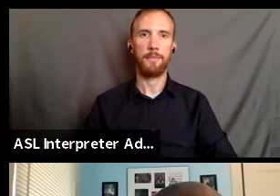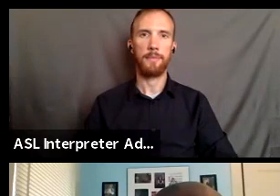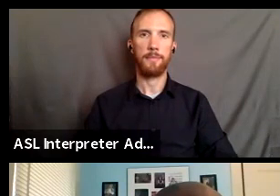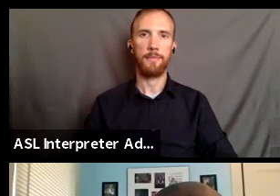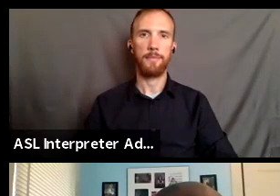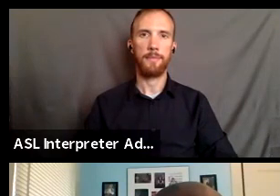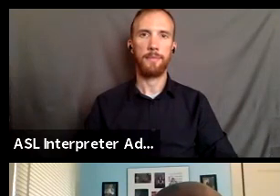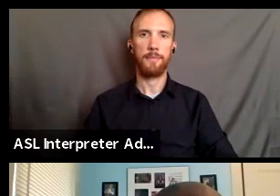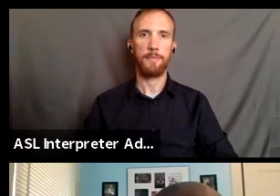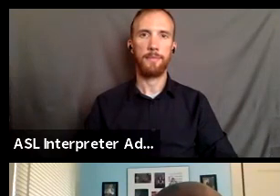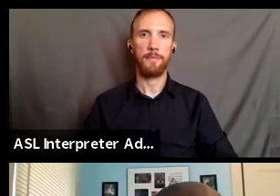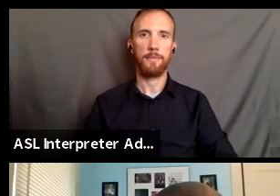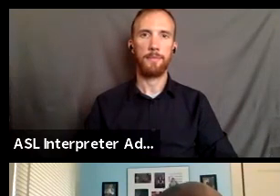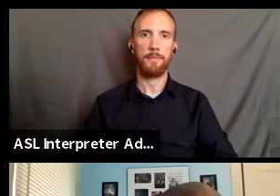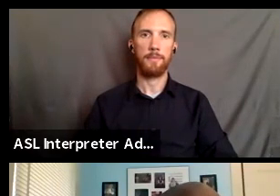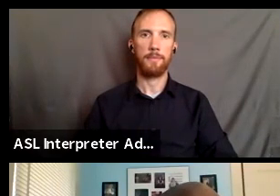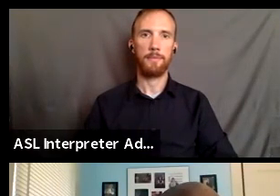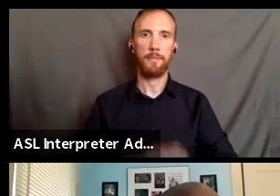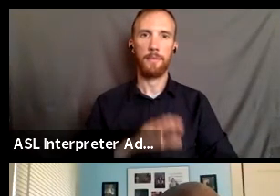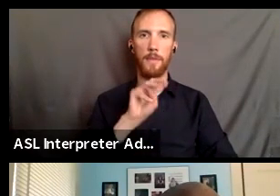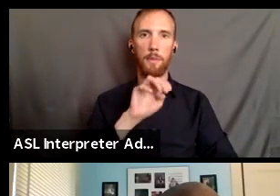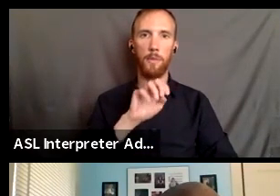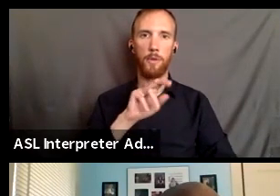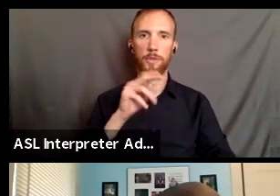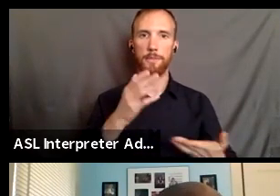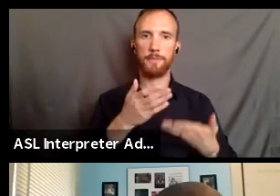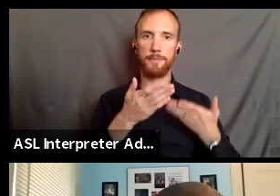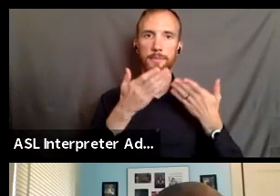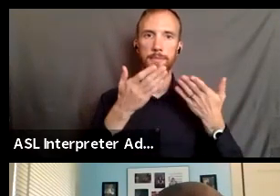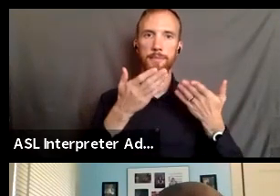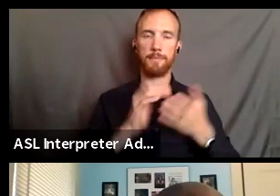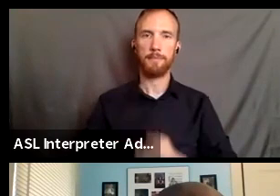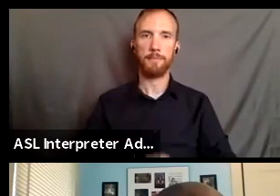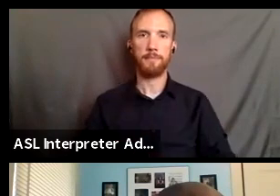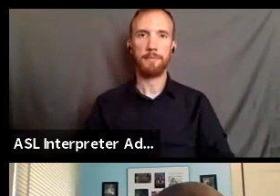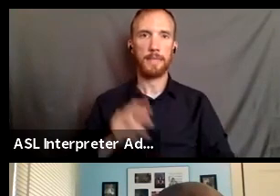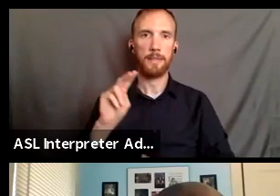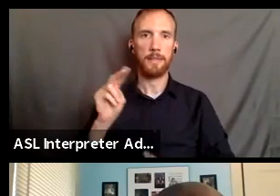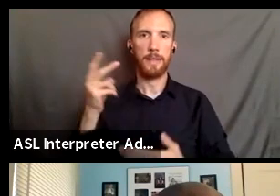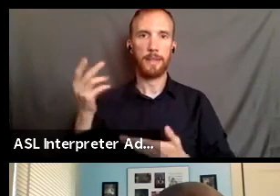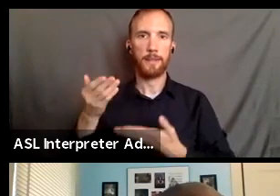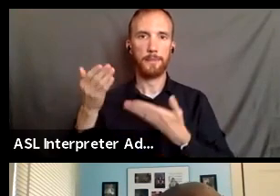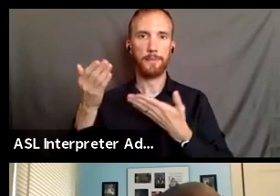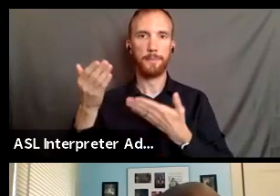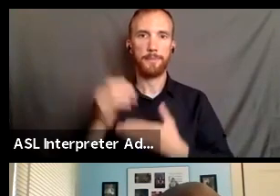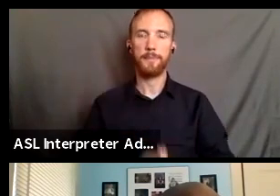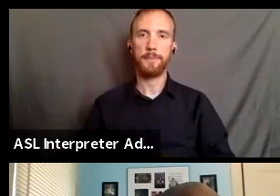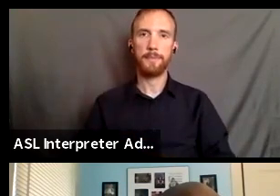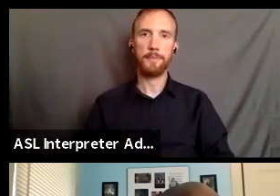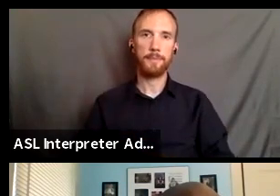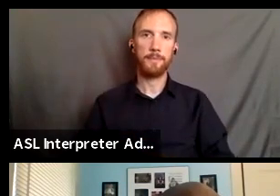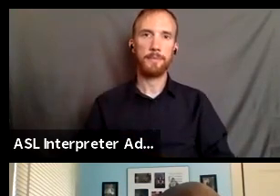is there a motion so moved is there a second a second